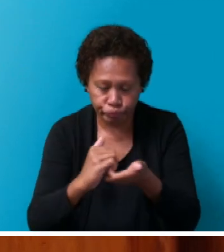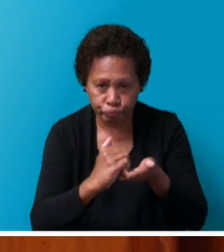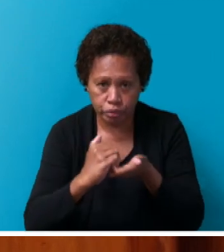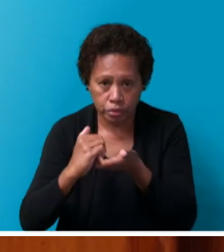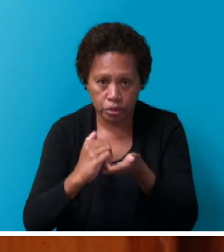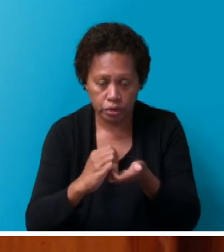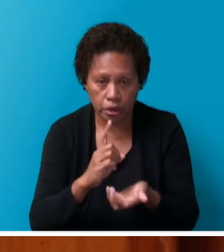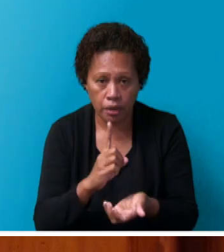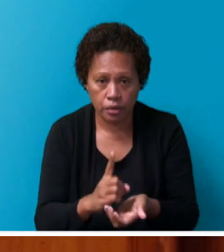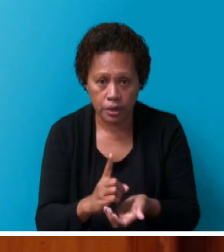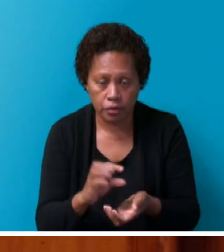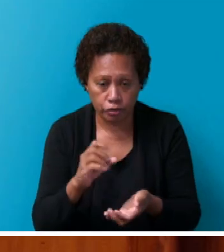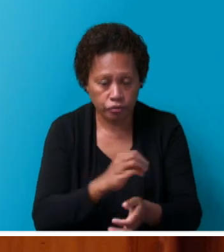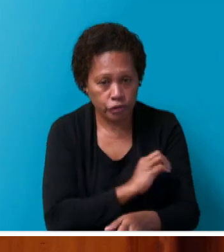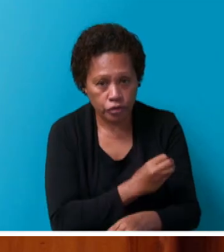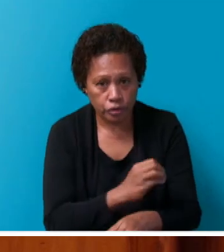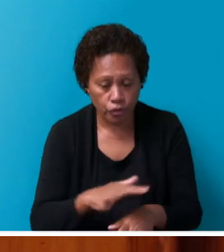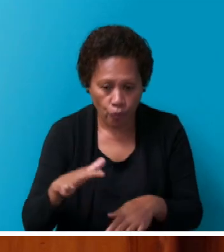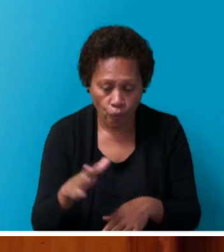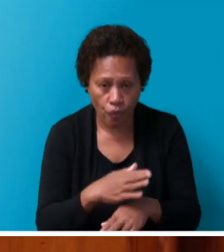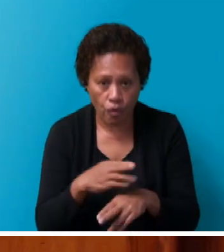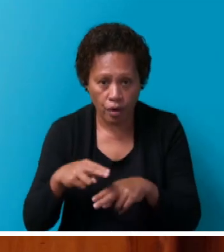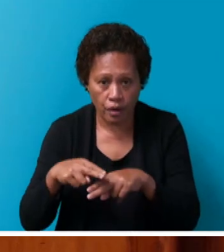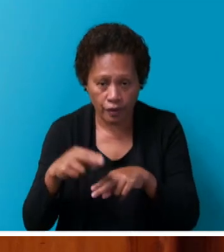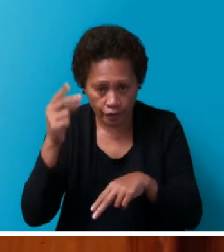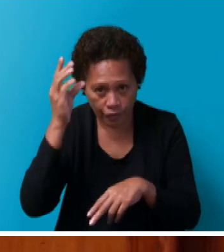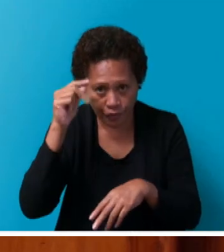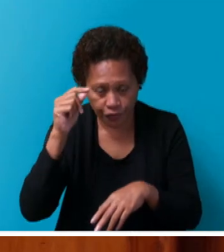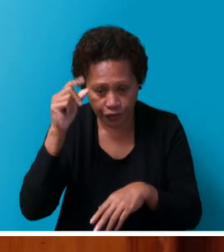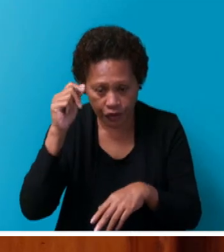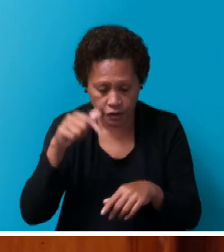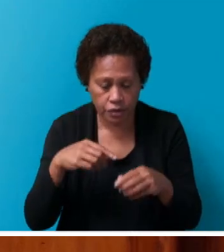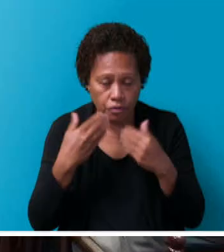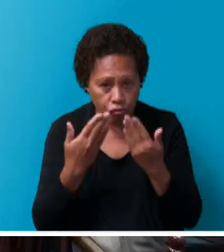is vital to the prosperity of all Fijians. Thank you, sir, for this opportunity. Vinasaka.